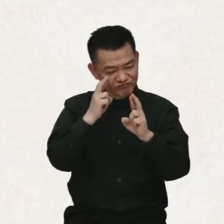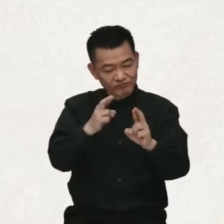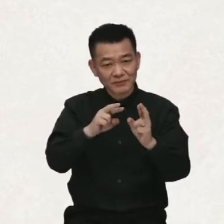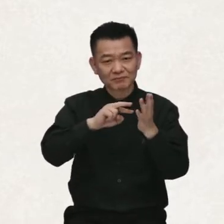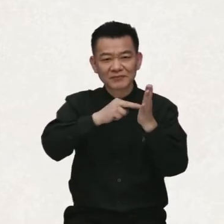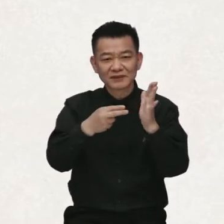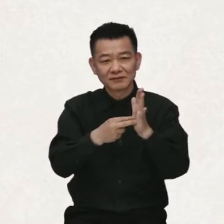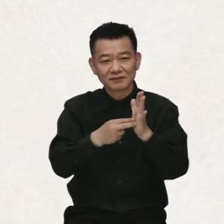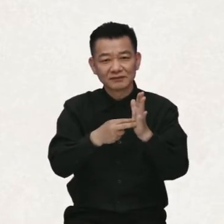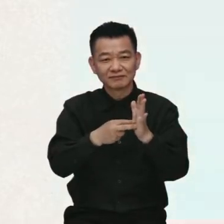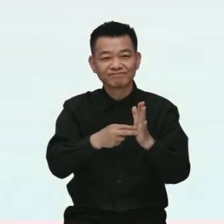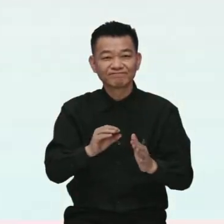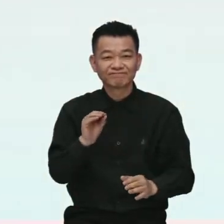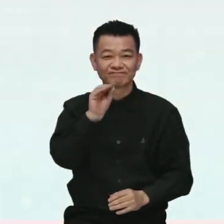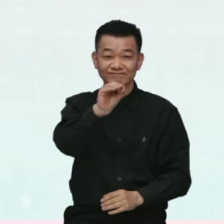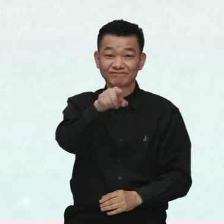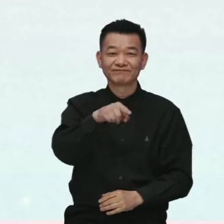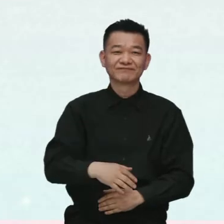human beings.